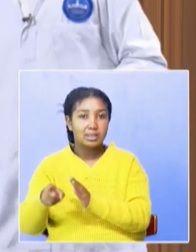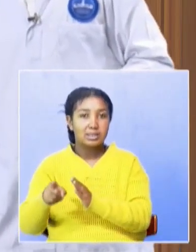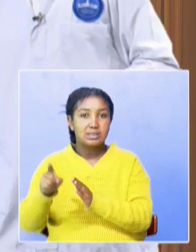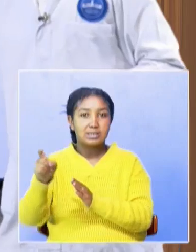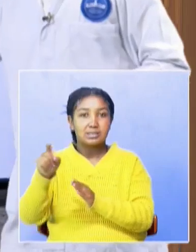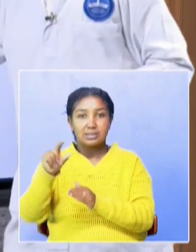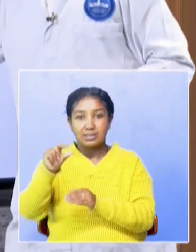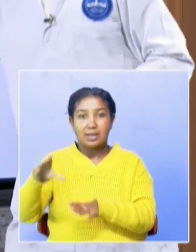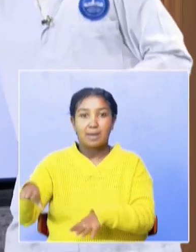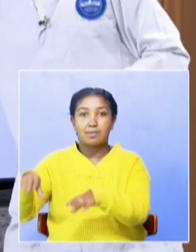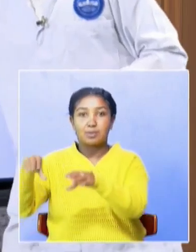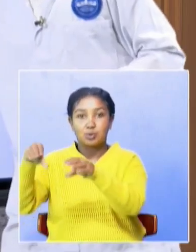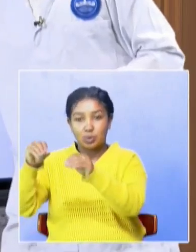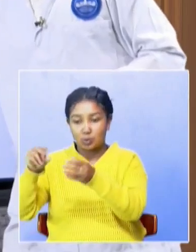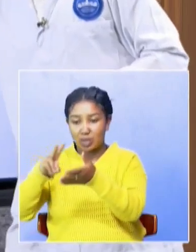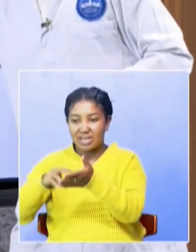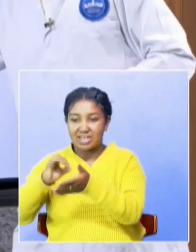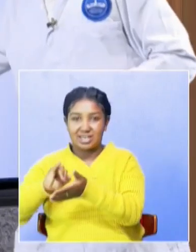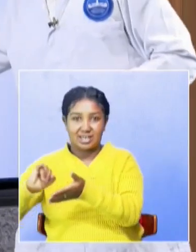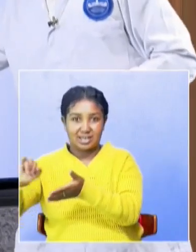some students were reading.